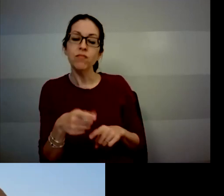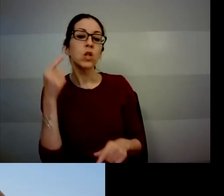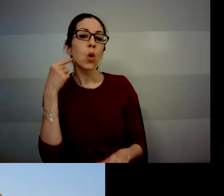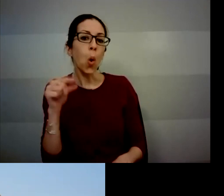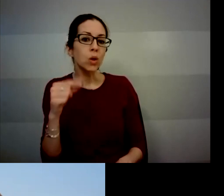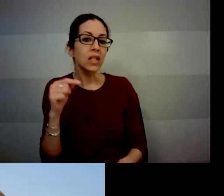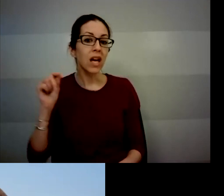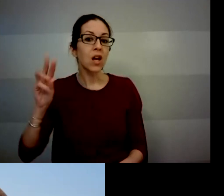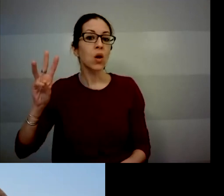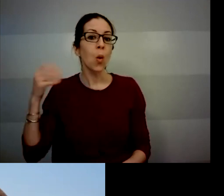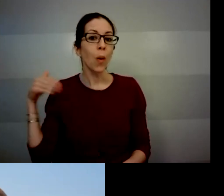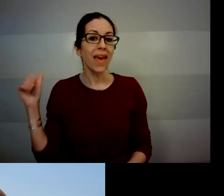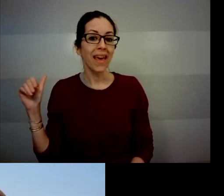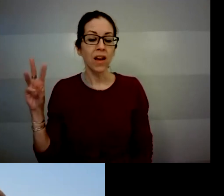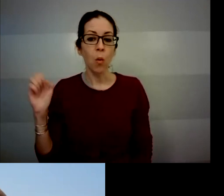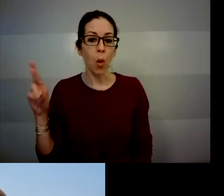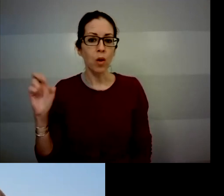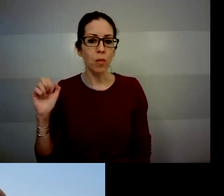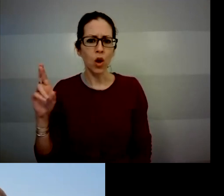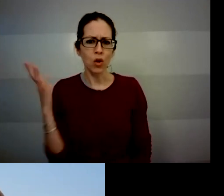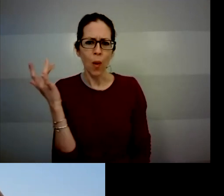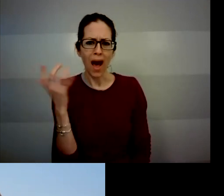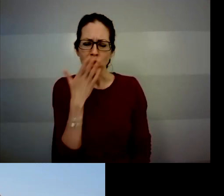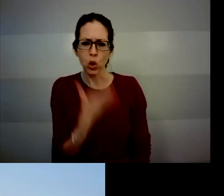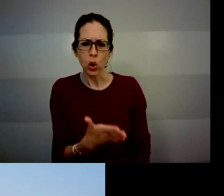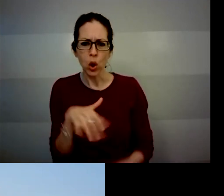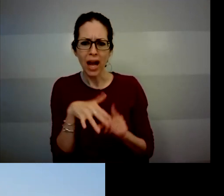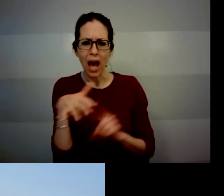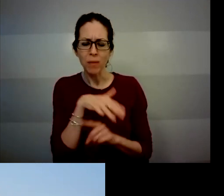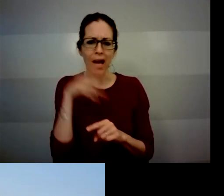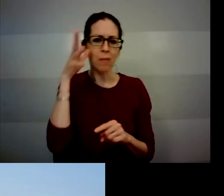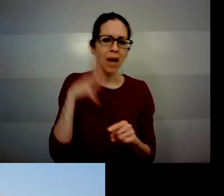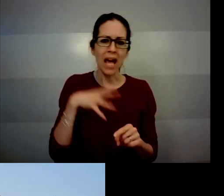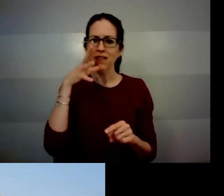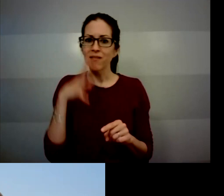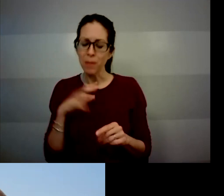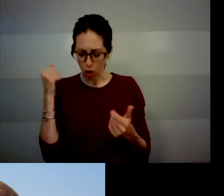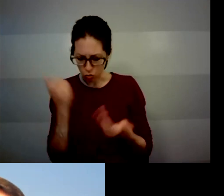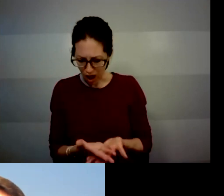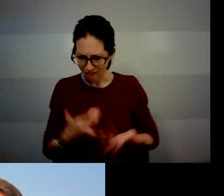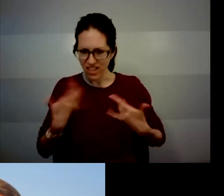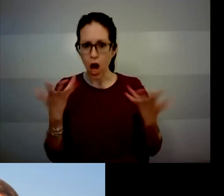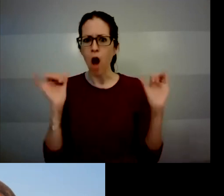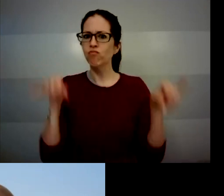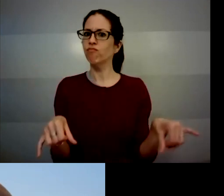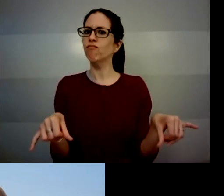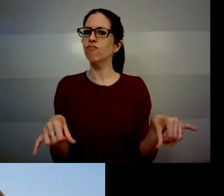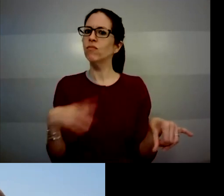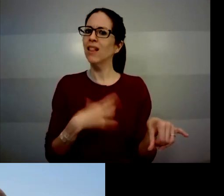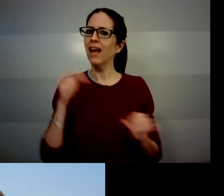warbler, what makes that a suitable habitat that the males or the females come into and say, this is where I'm going to nest?